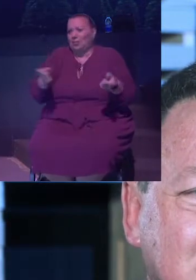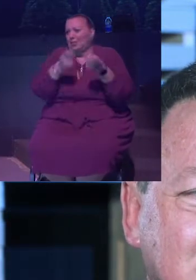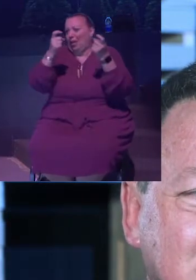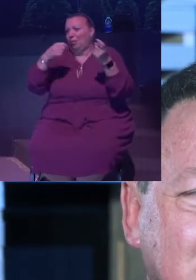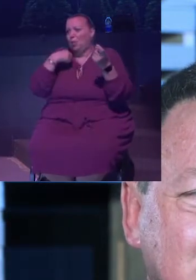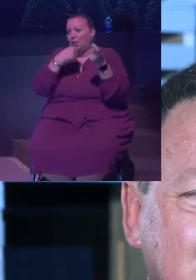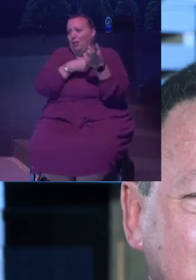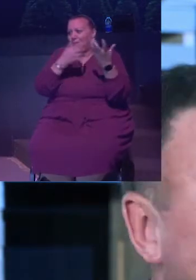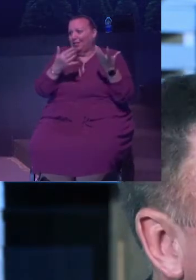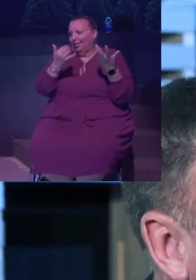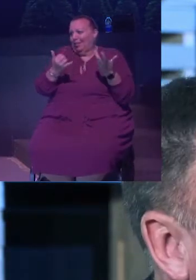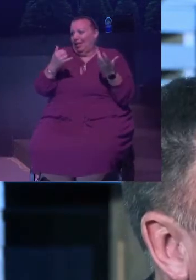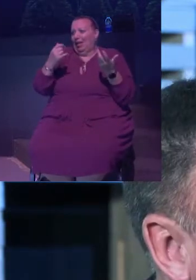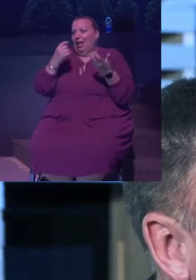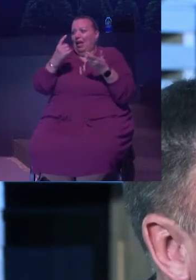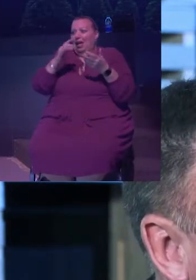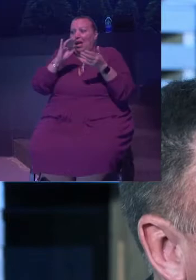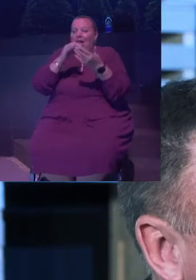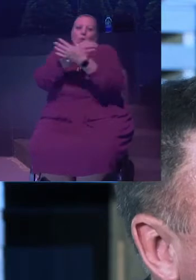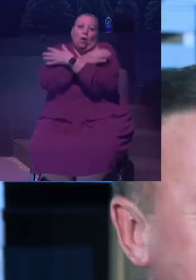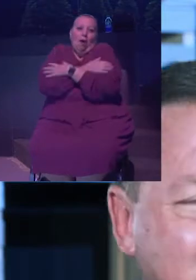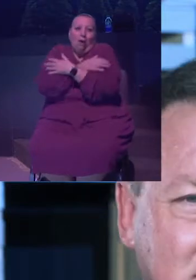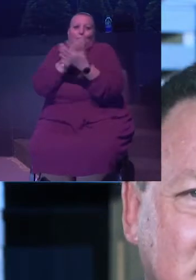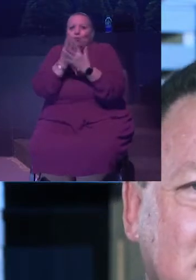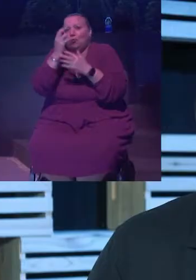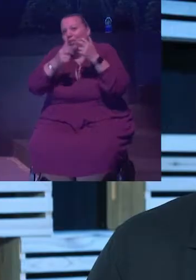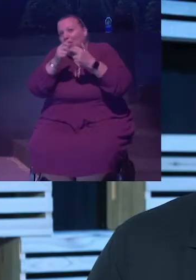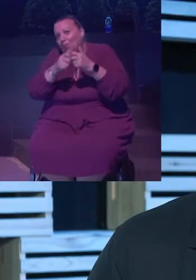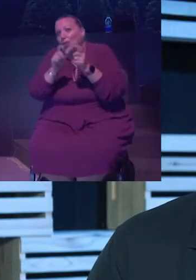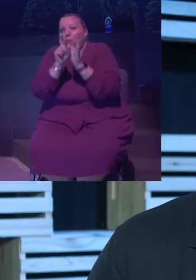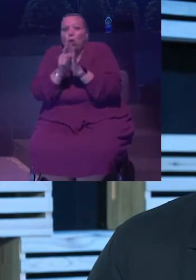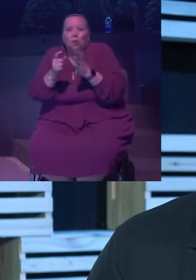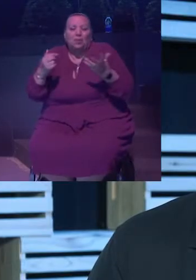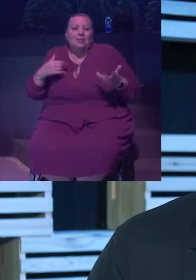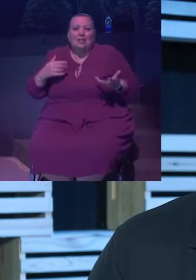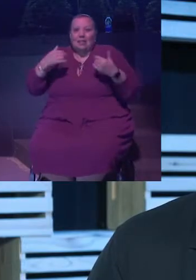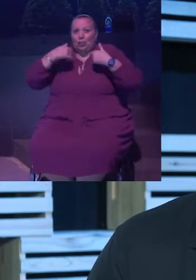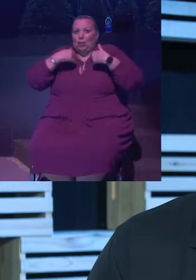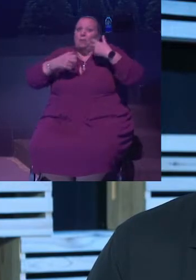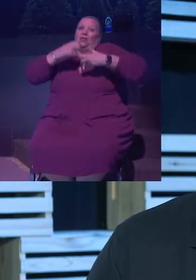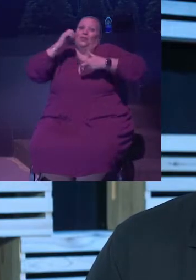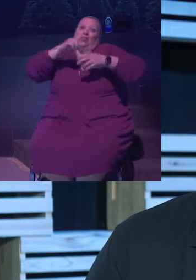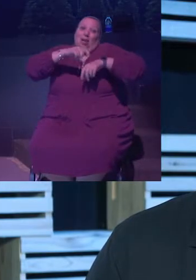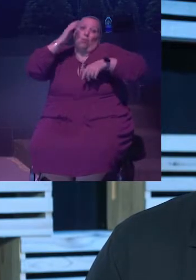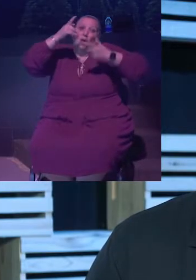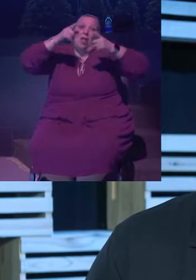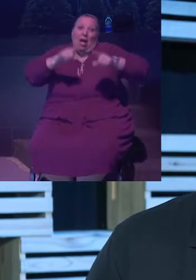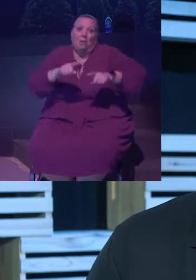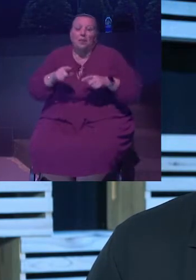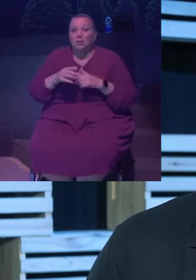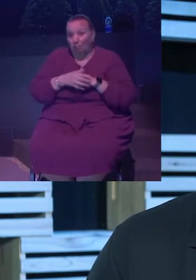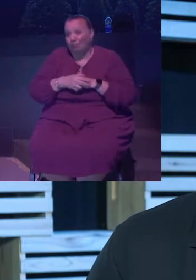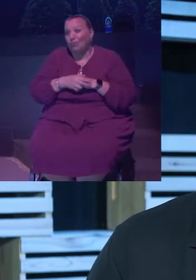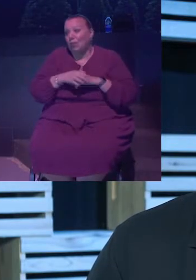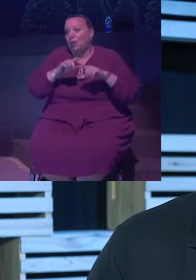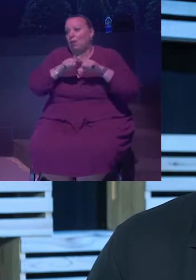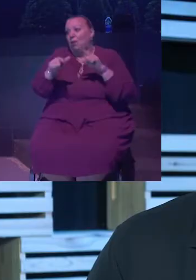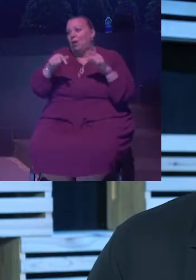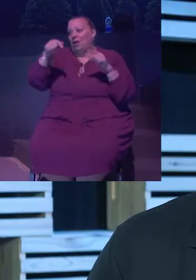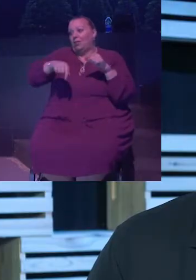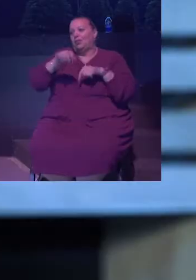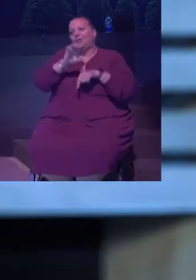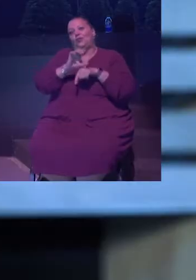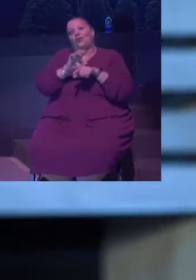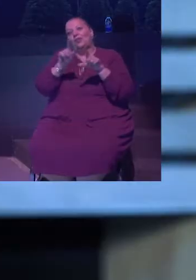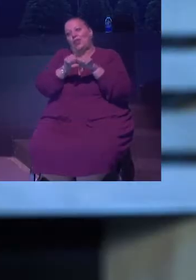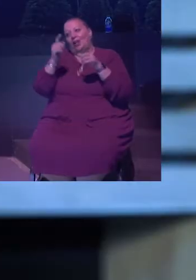our successes and wants to hug us through the difficult moments. There's gonna be difficult times in the future, but community is a